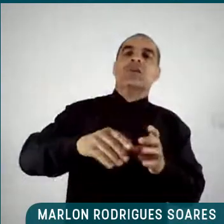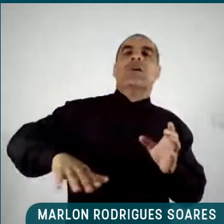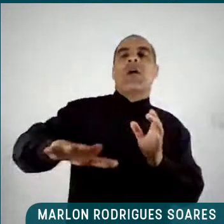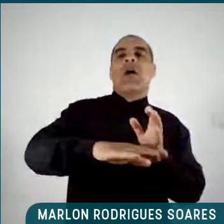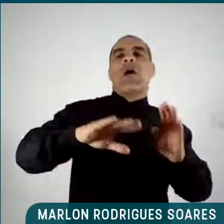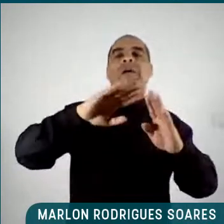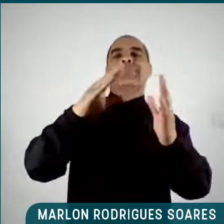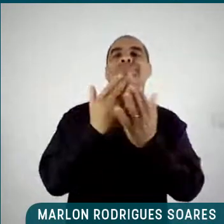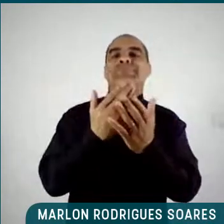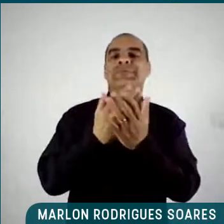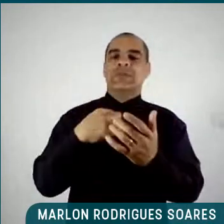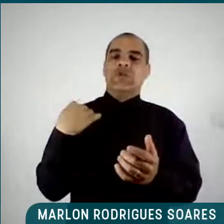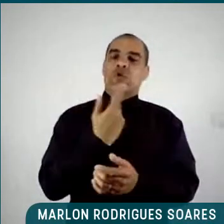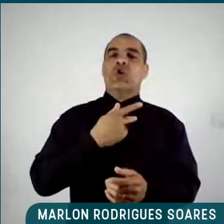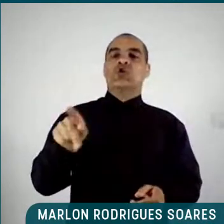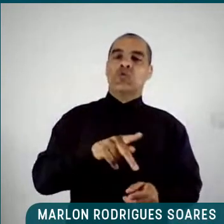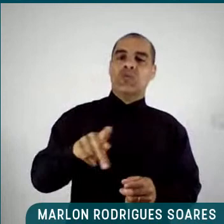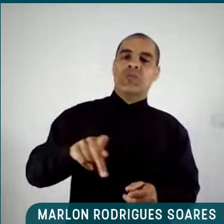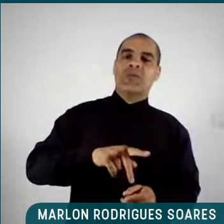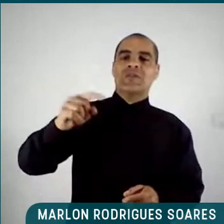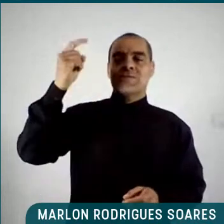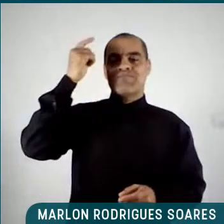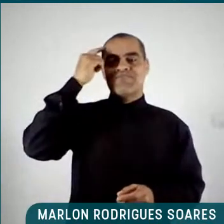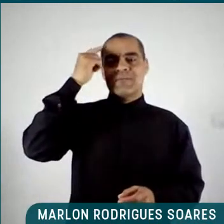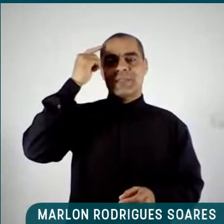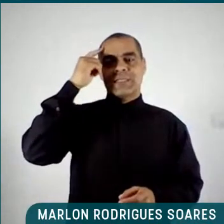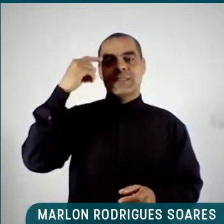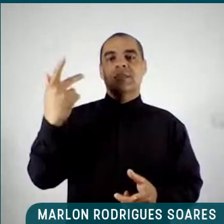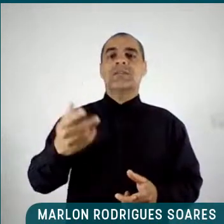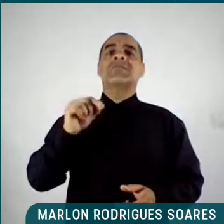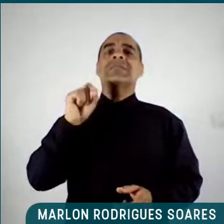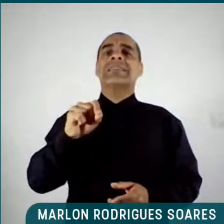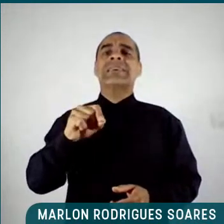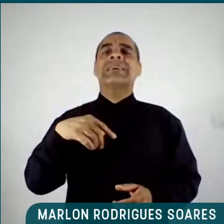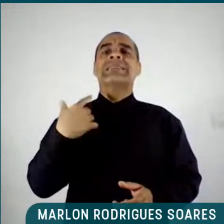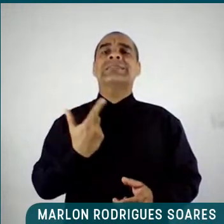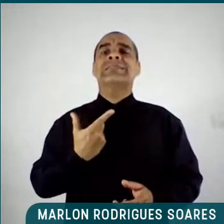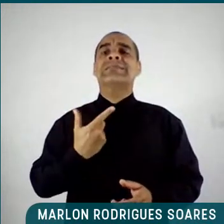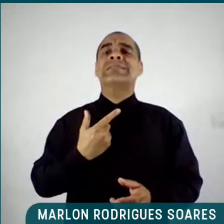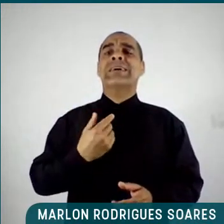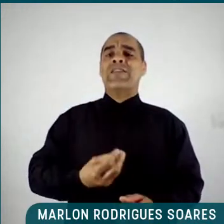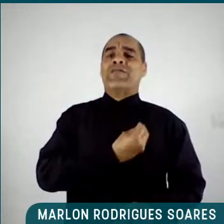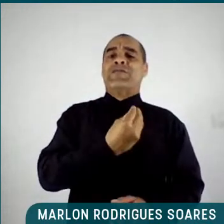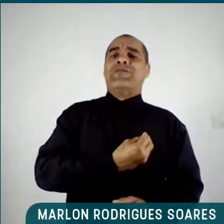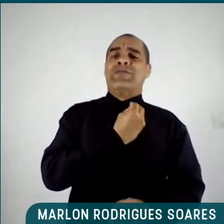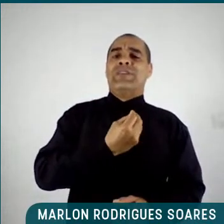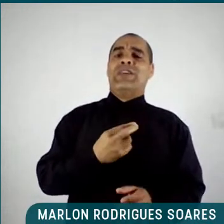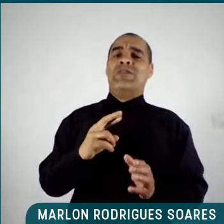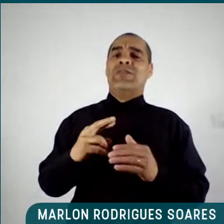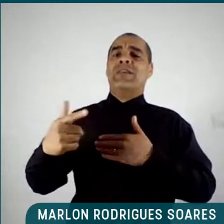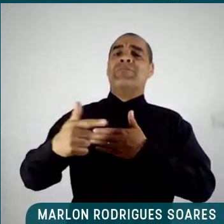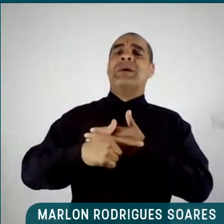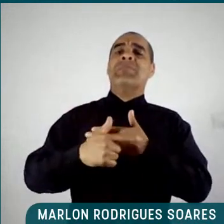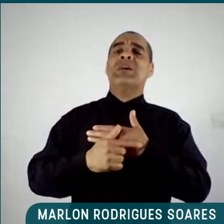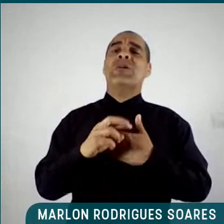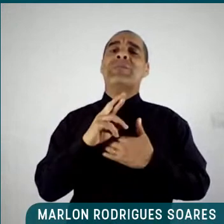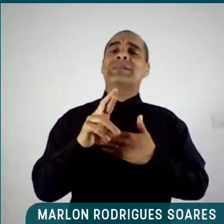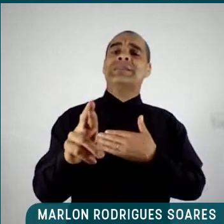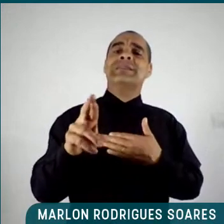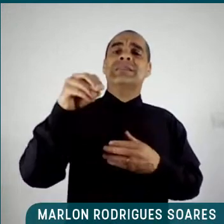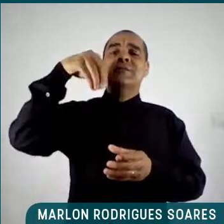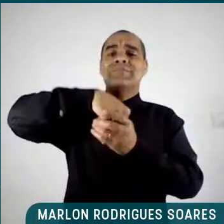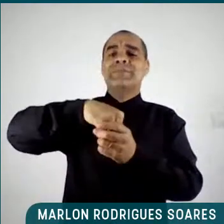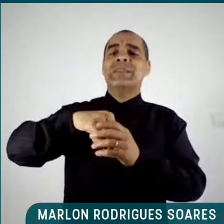classroom. We as teachers, we have to think about who we are at the